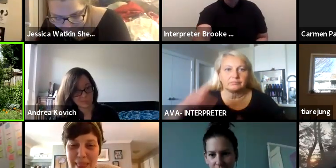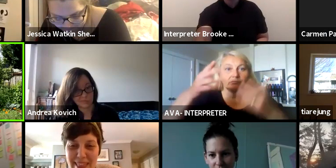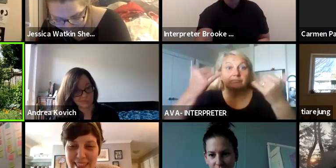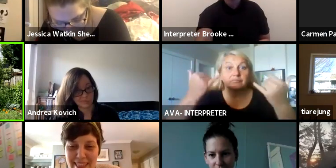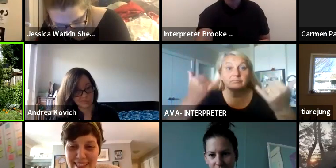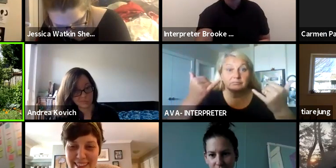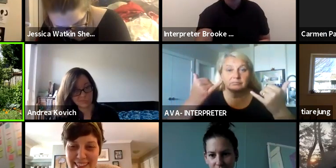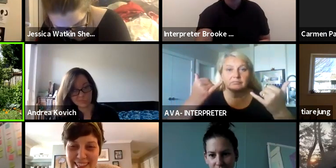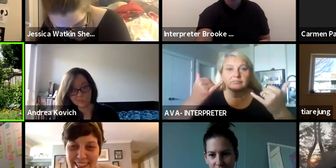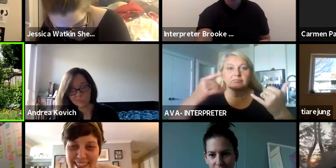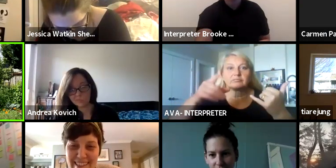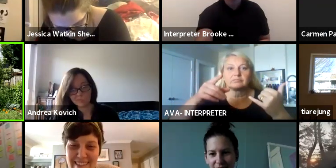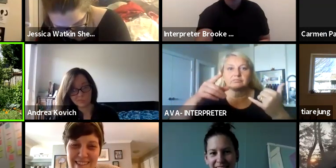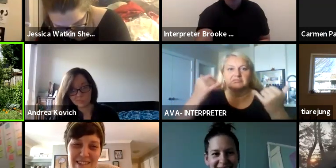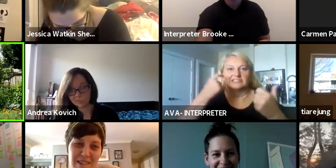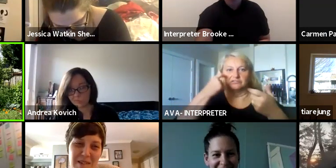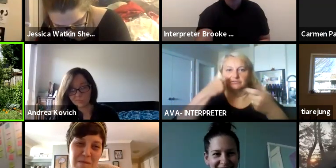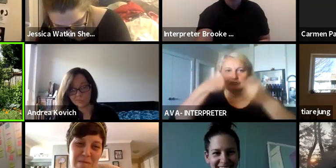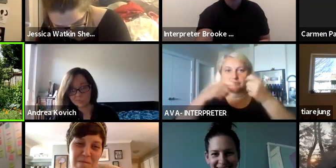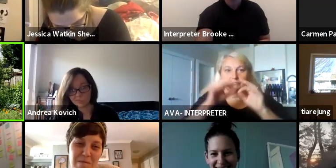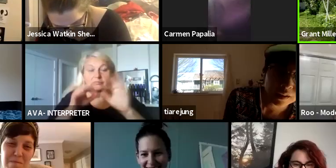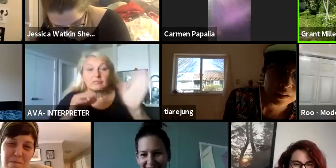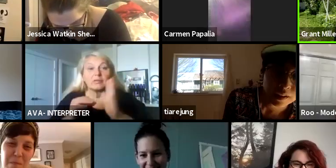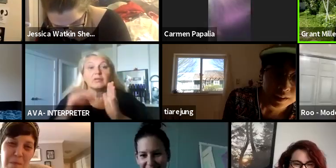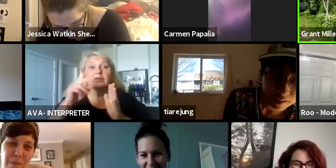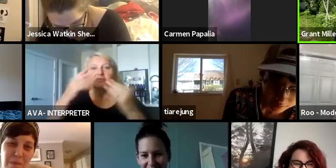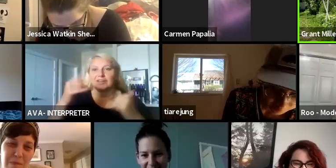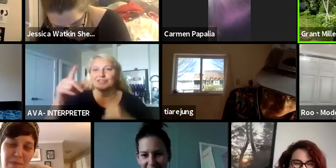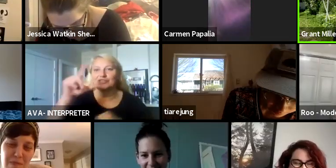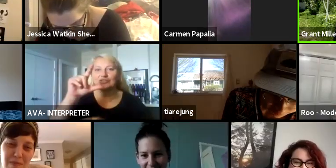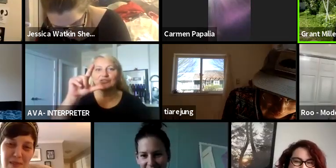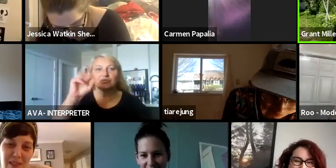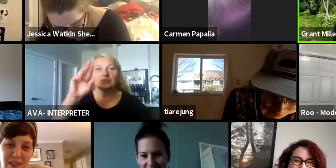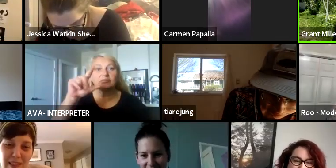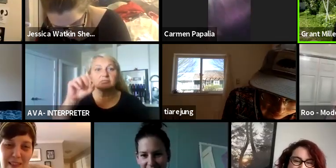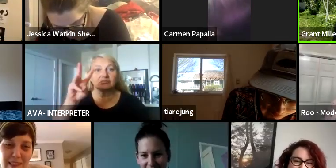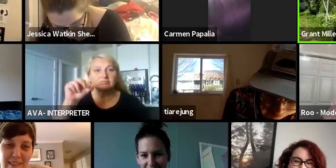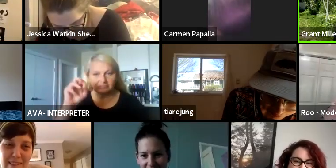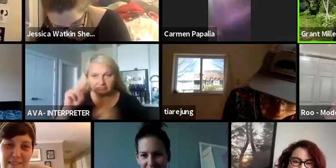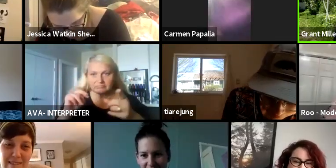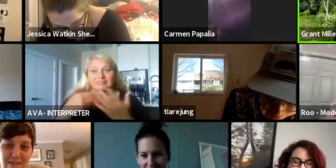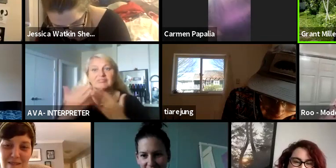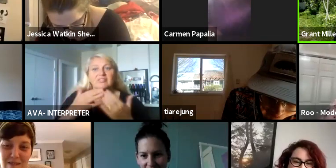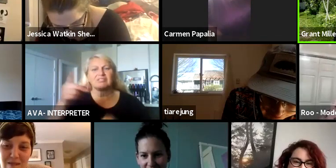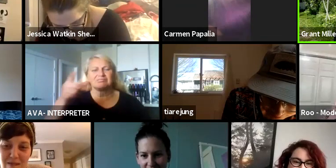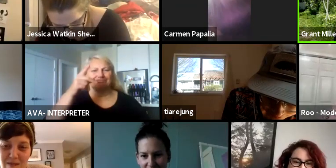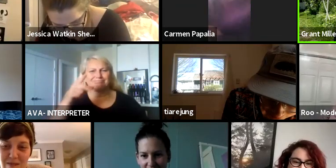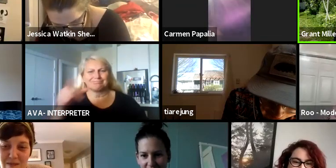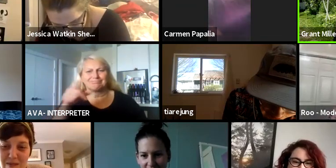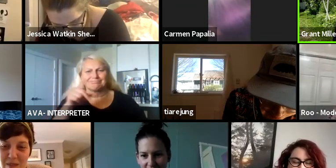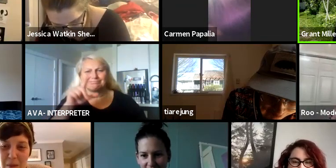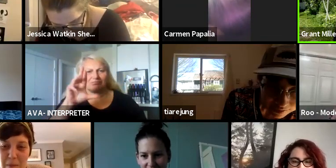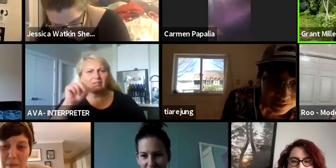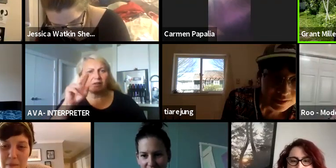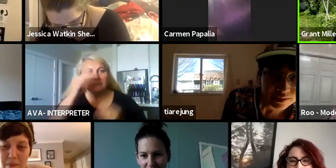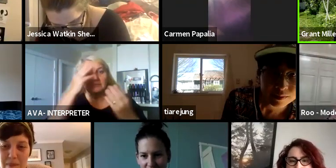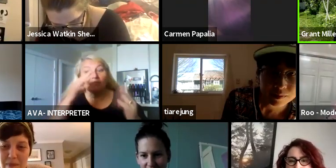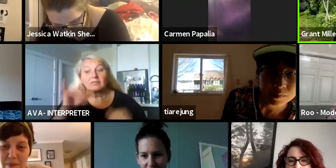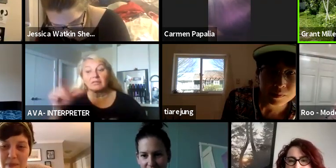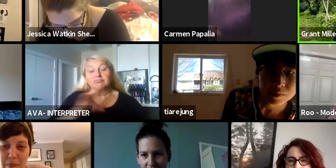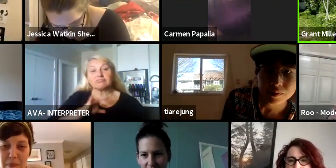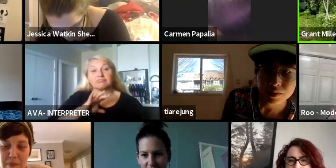email signatures. Okay. This project is also very generously supported by the